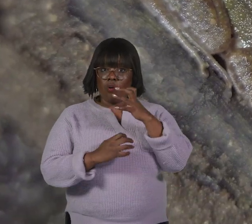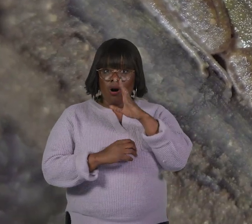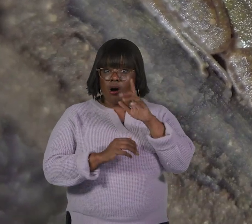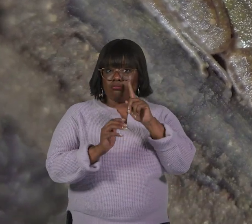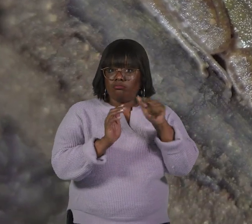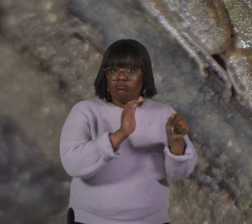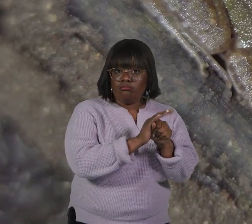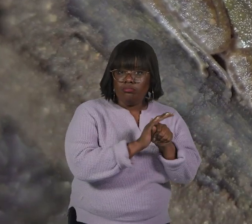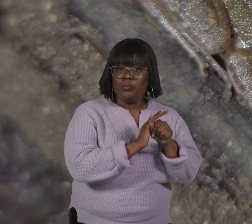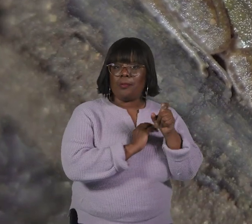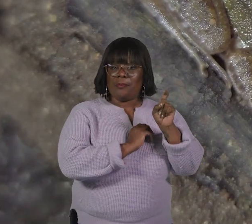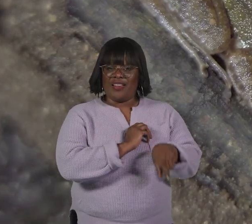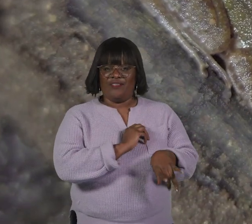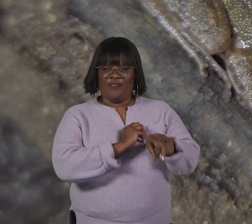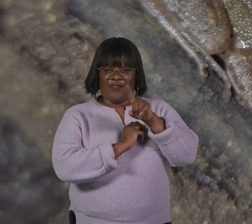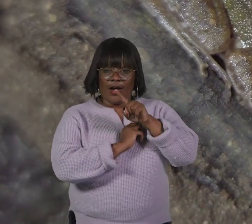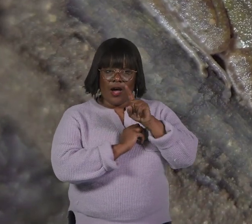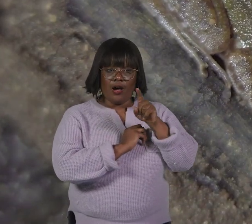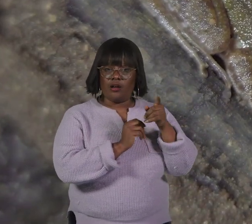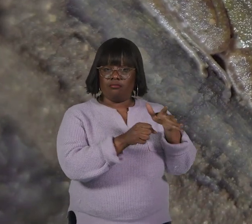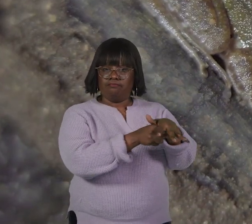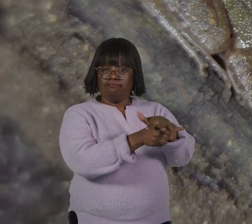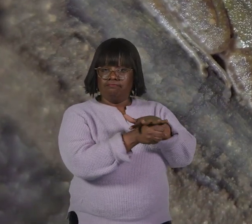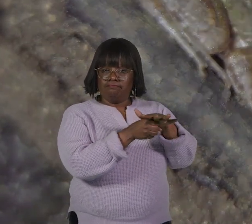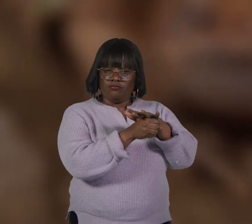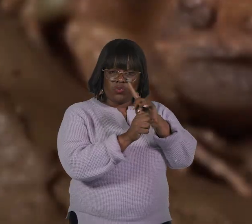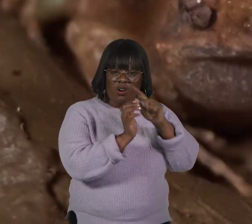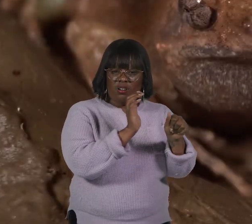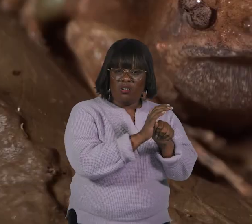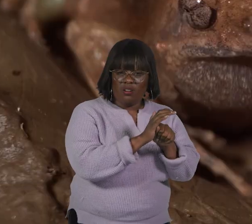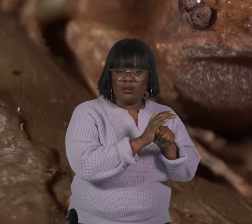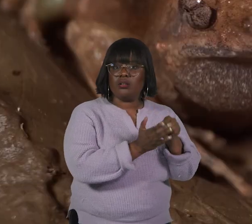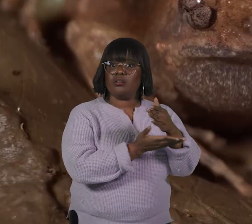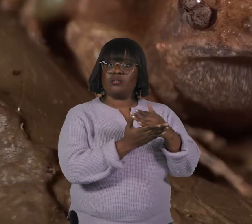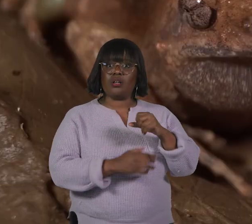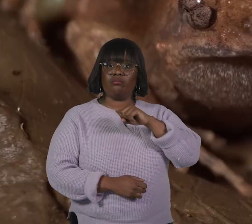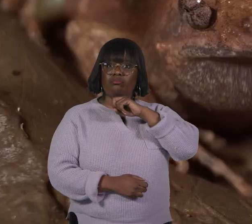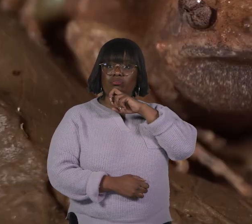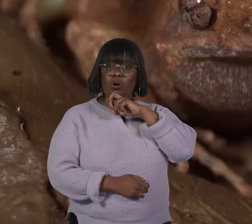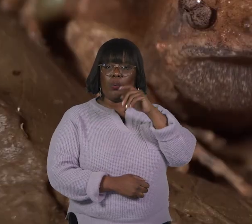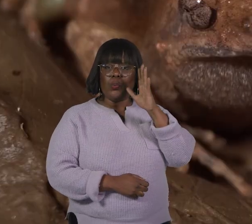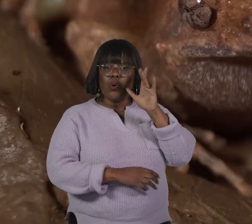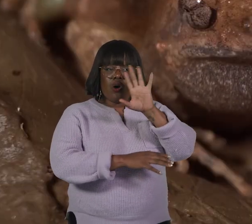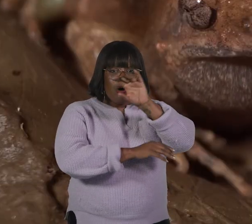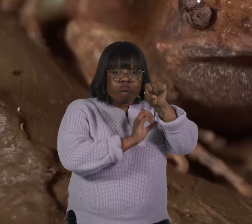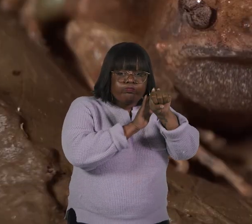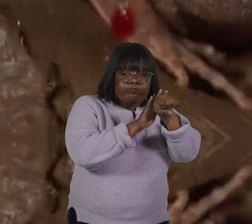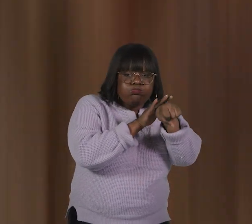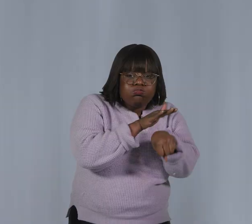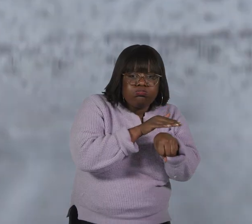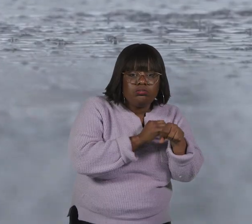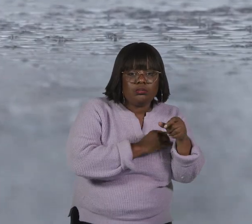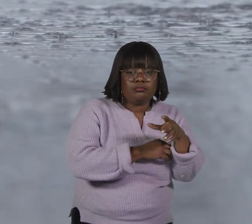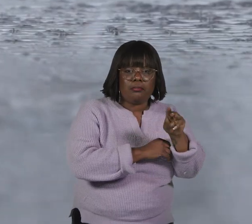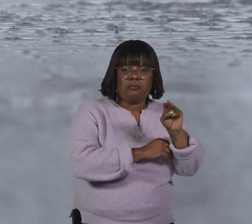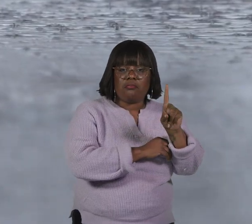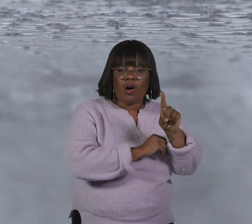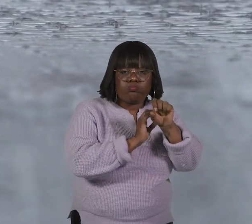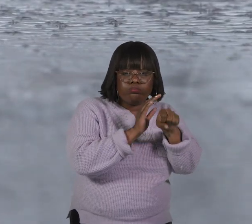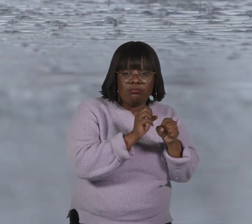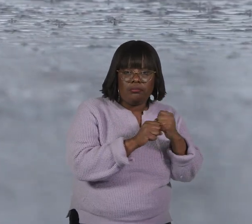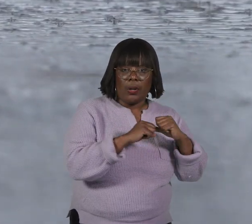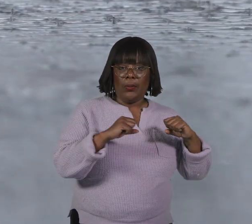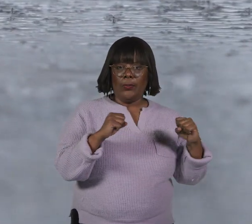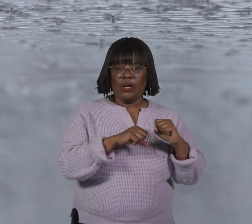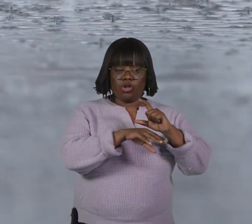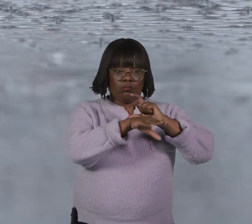to hibernate, it first finds a place to burrow into. Some frogs burrow in the mud beside the water, while others make